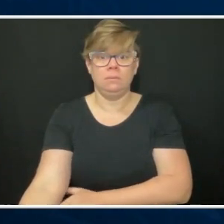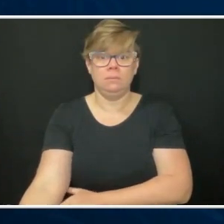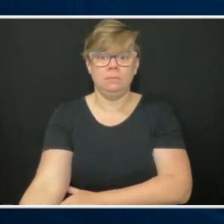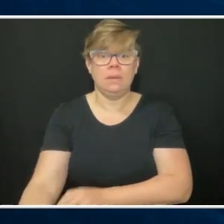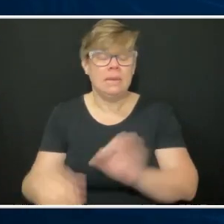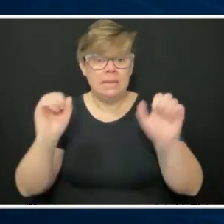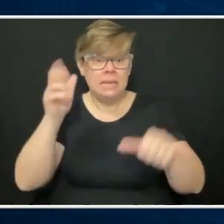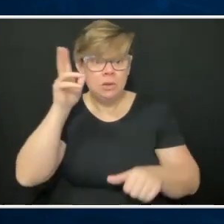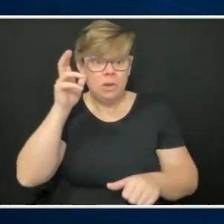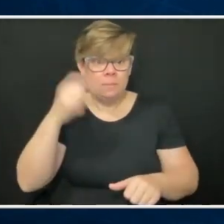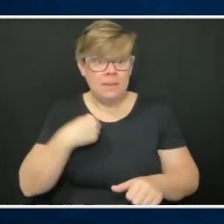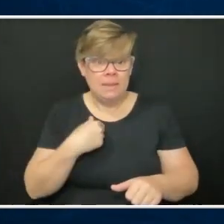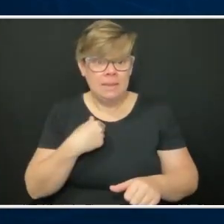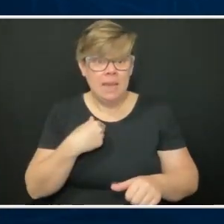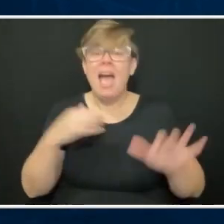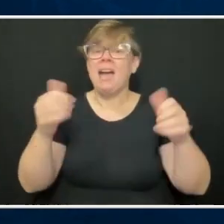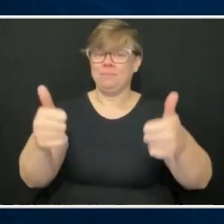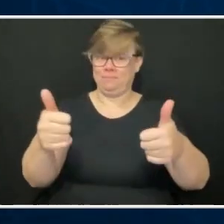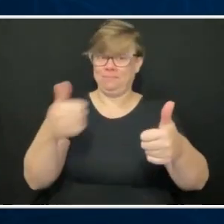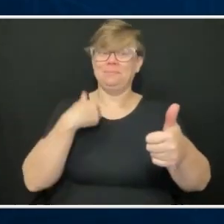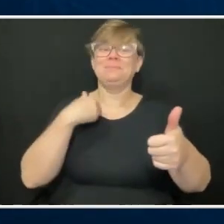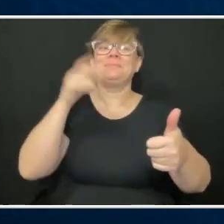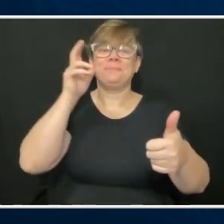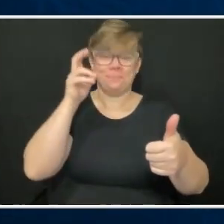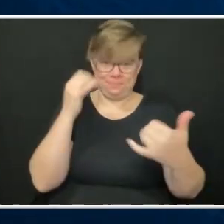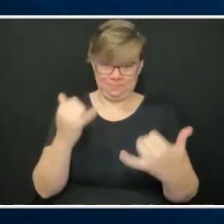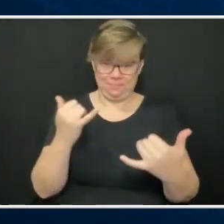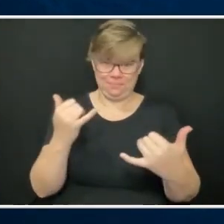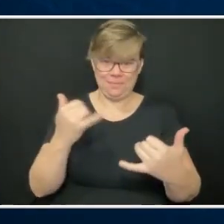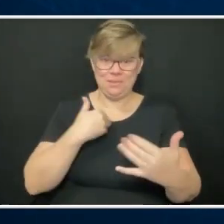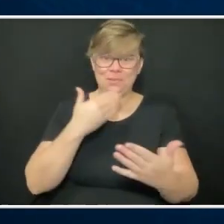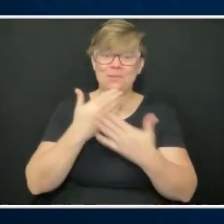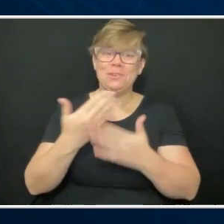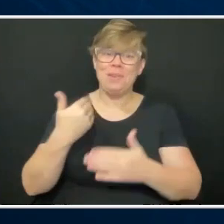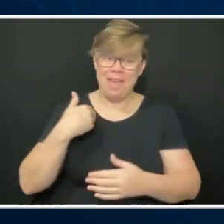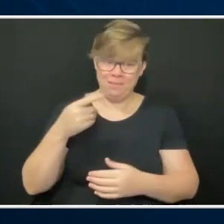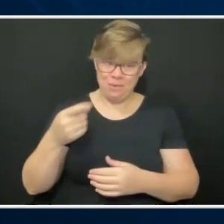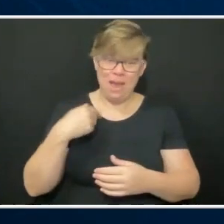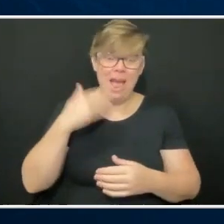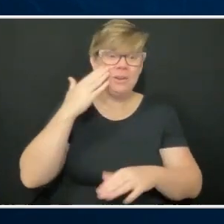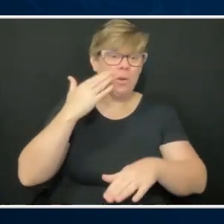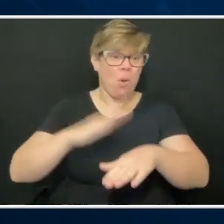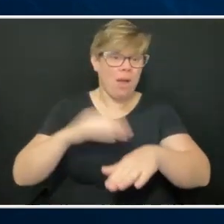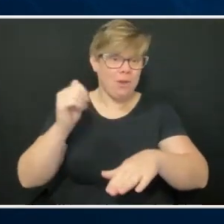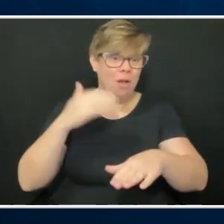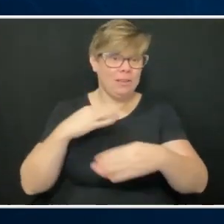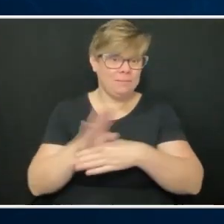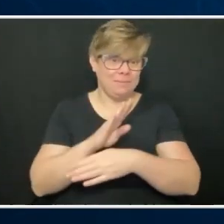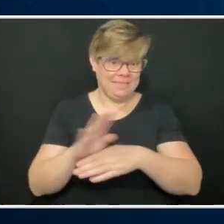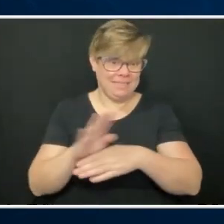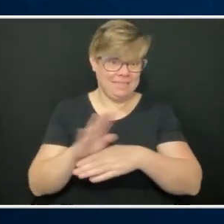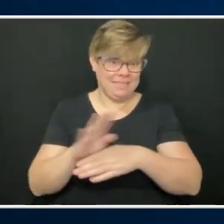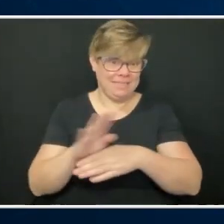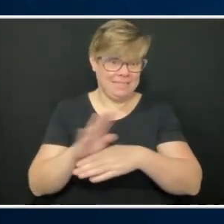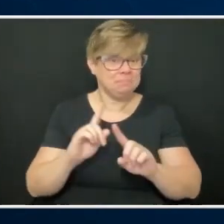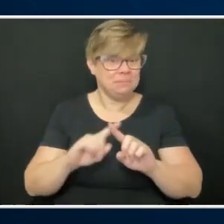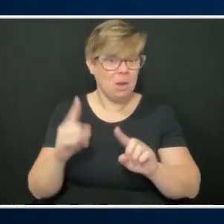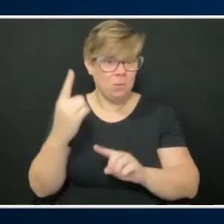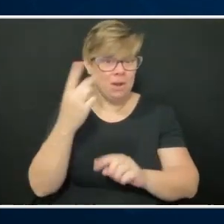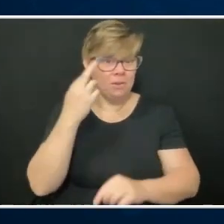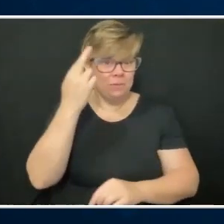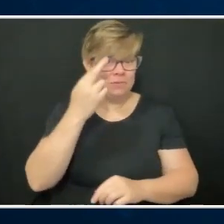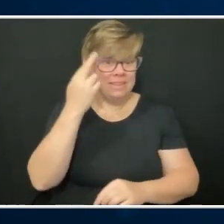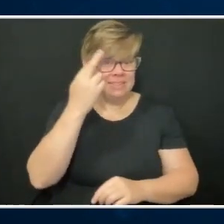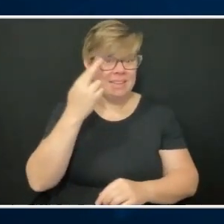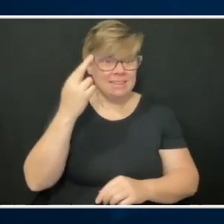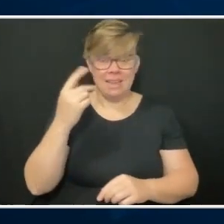Can you hear me? I think we can hear you now. So good to have you. And I know you're on call this morning and very busy. And one of those reasons is